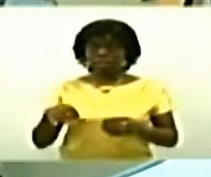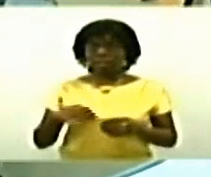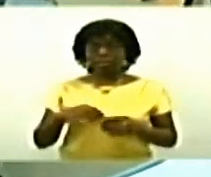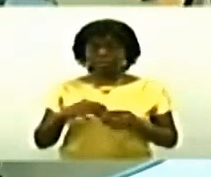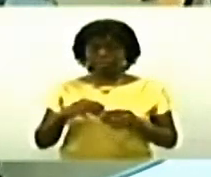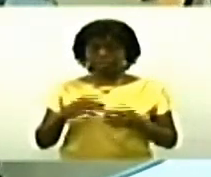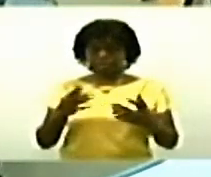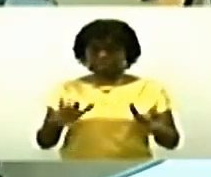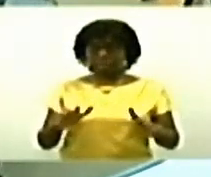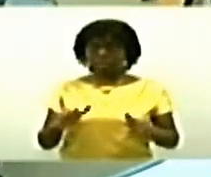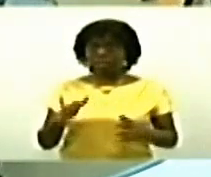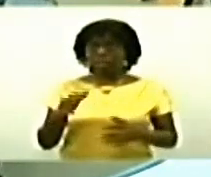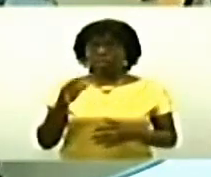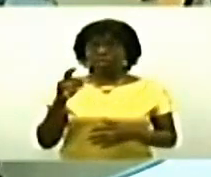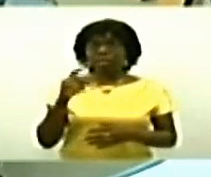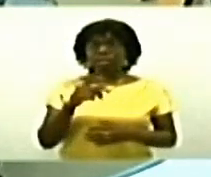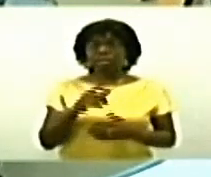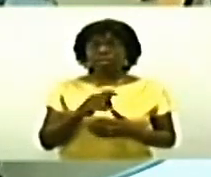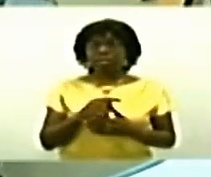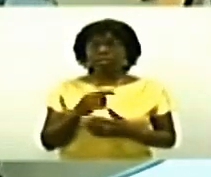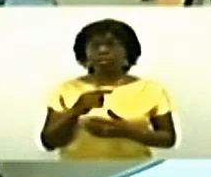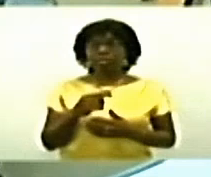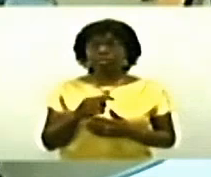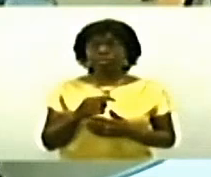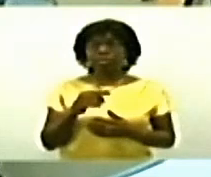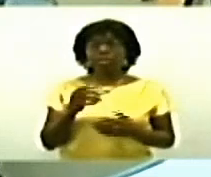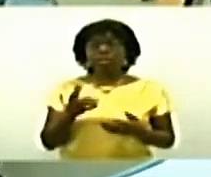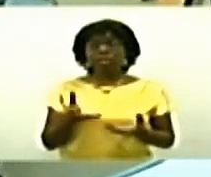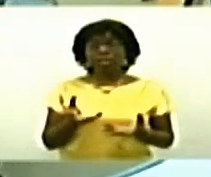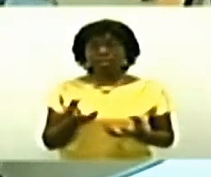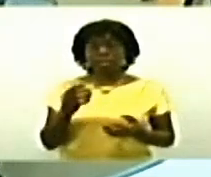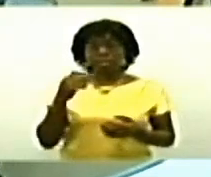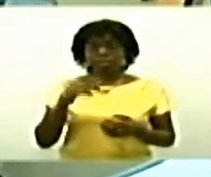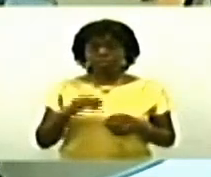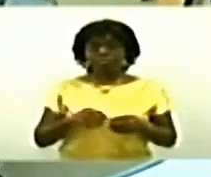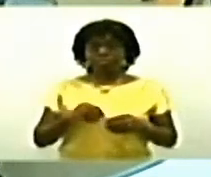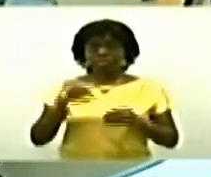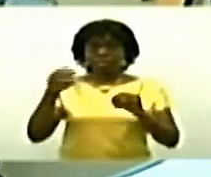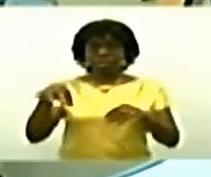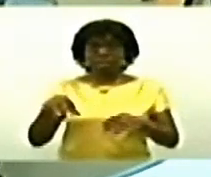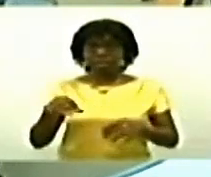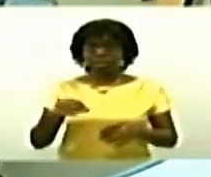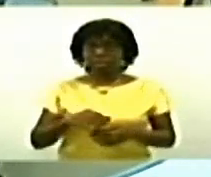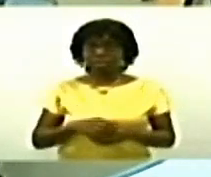Senator, the Honorable Simon Steele. Mr. President, I beg to move the adjournment.